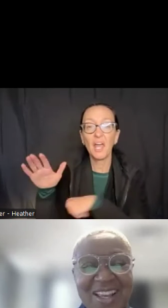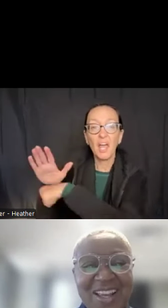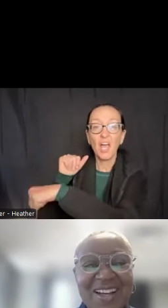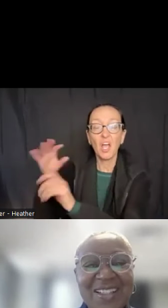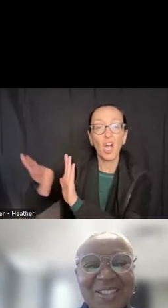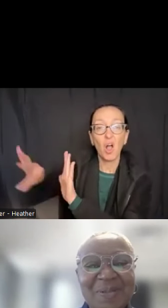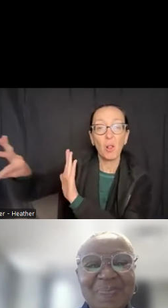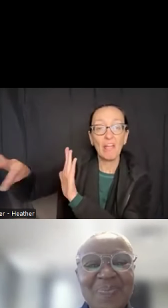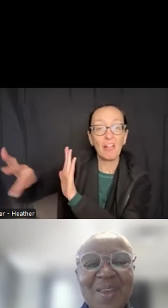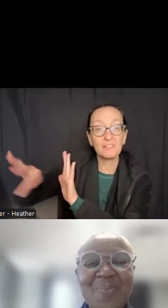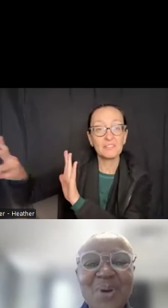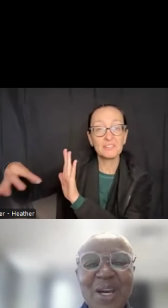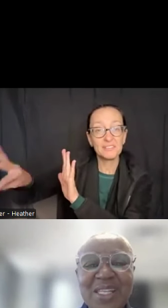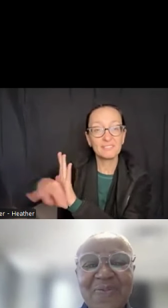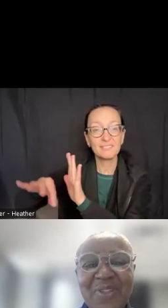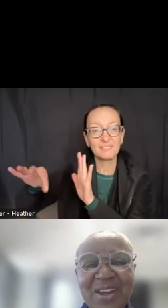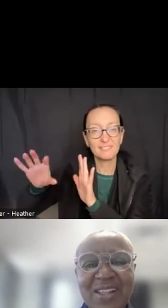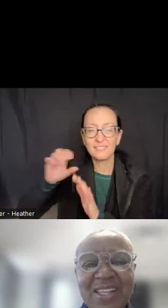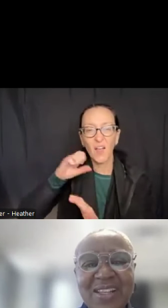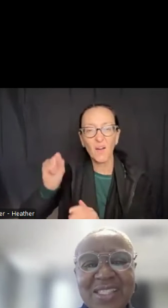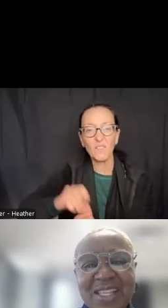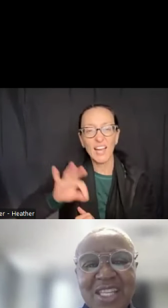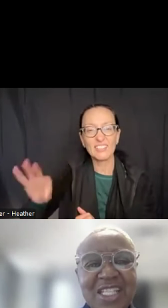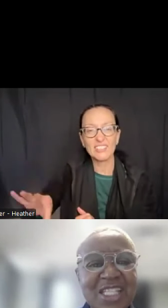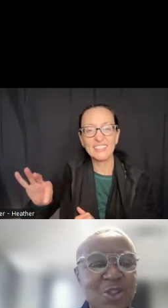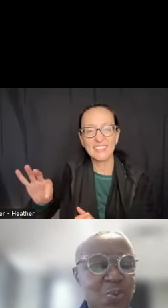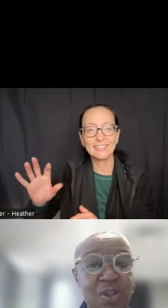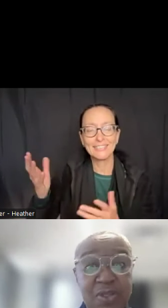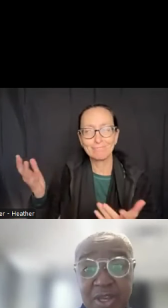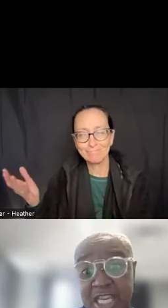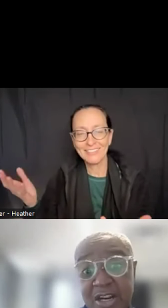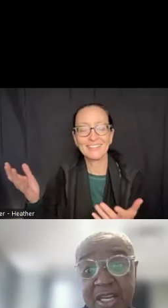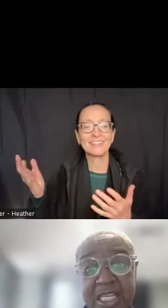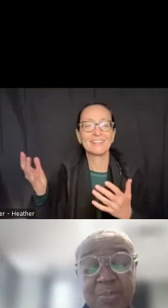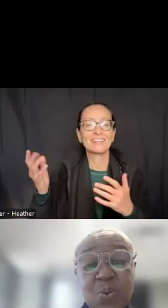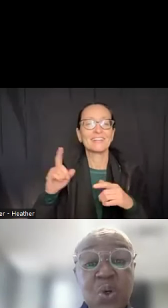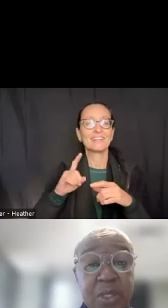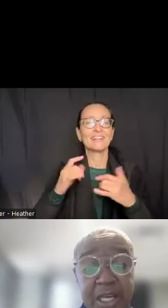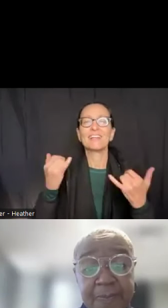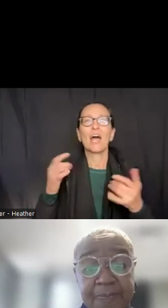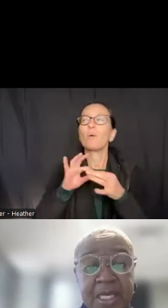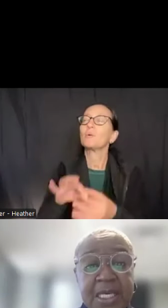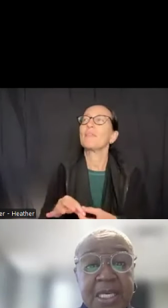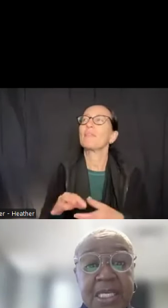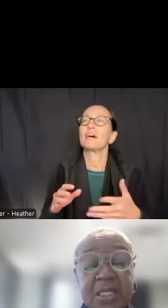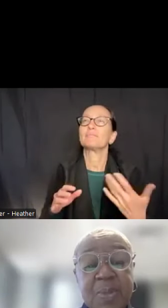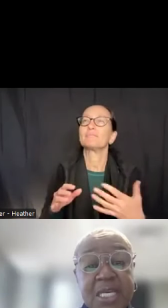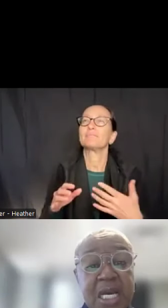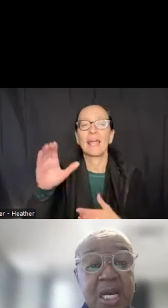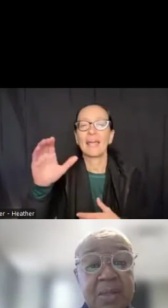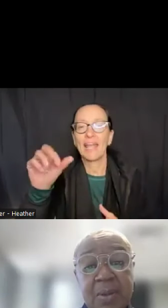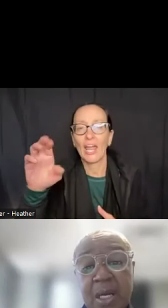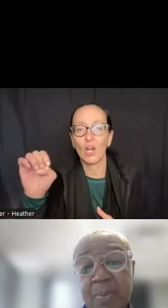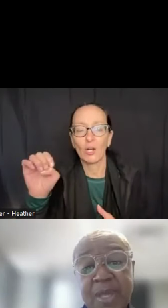gone. But if there is something that deals with the care, it could be wound care. It could